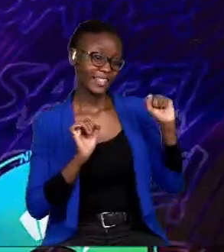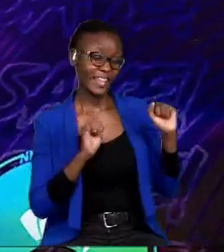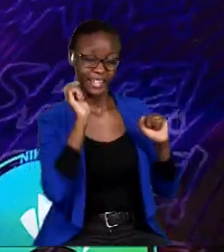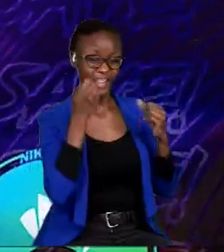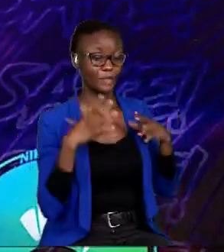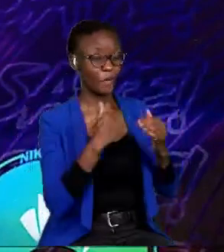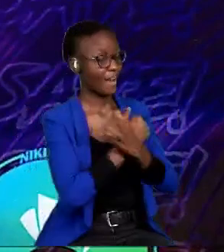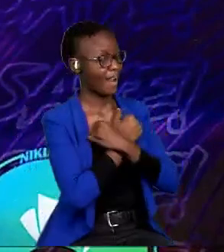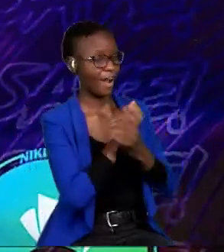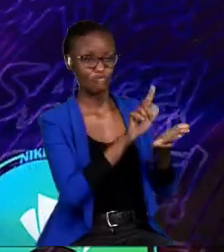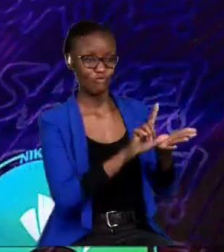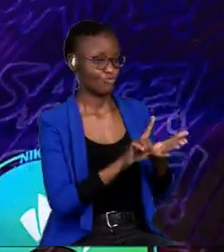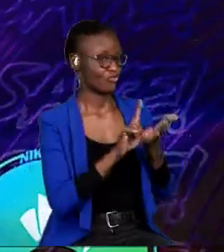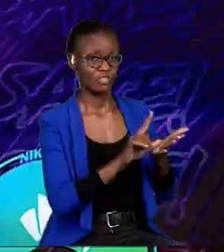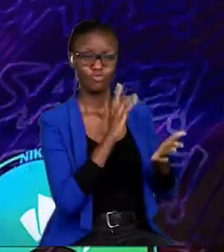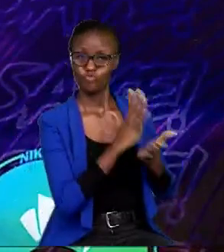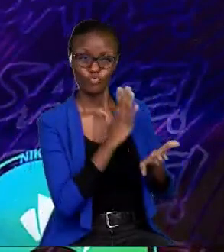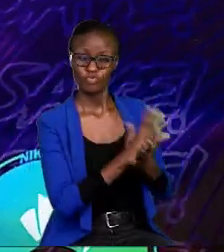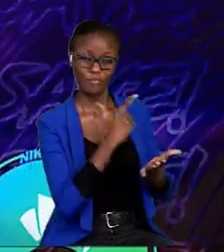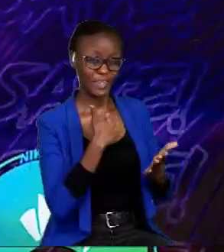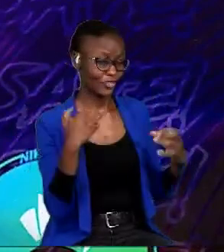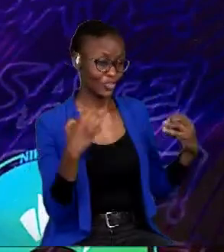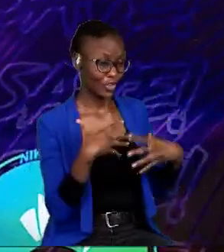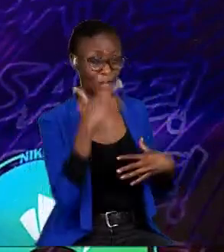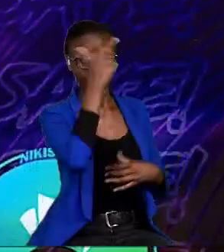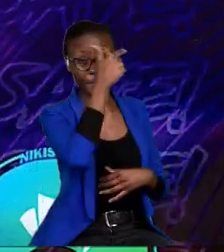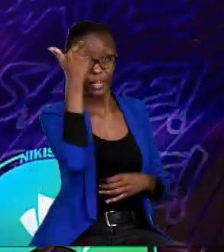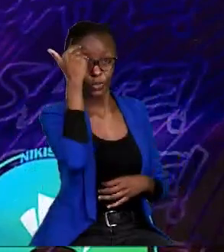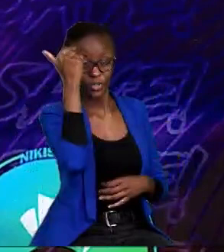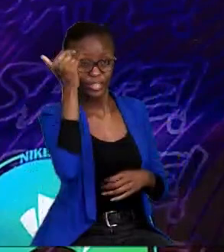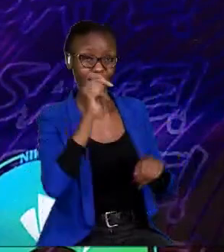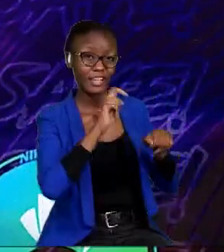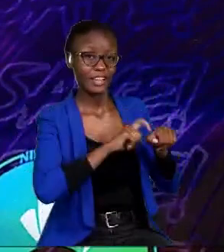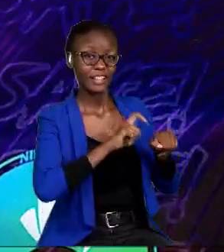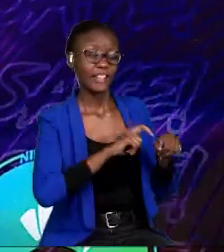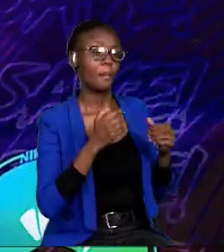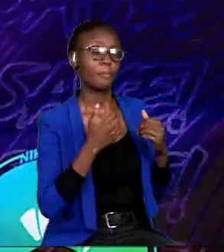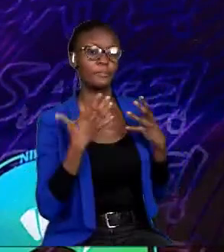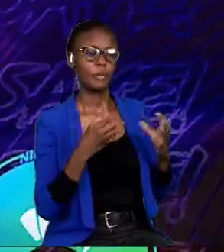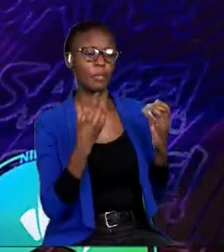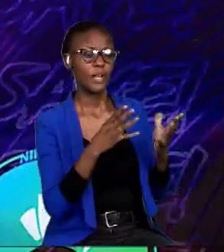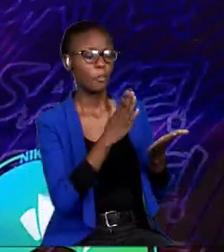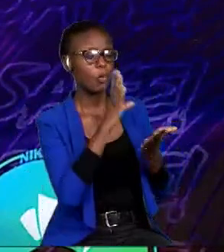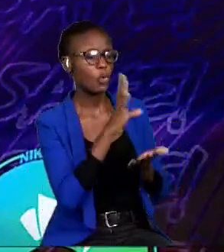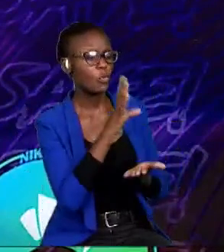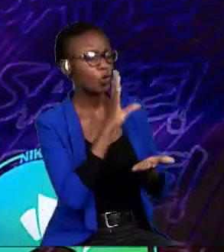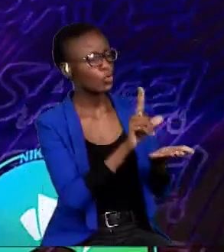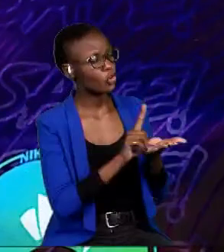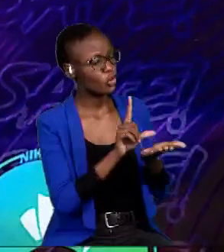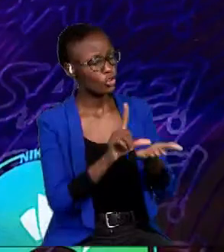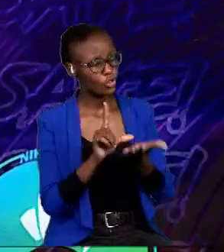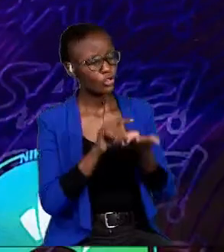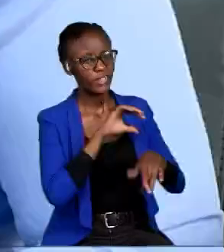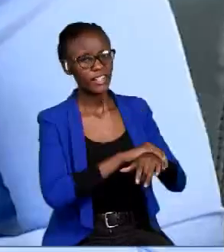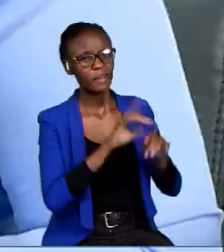agree. Because many are times when we have our people borrowing money that probably